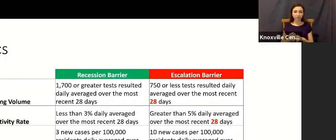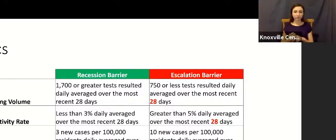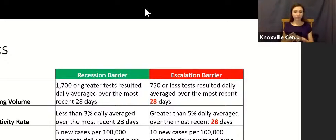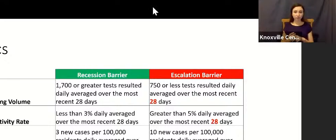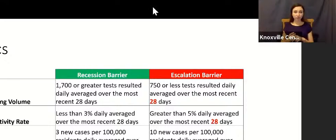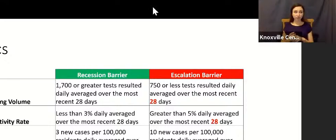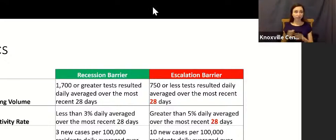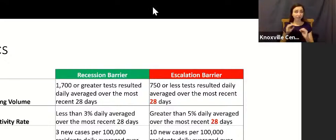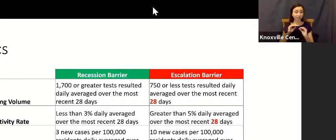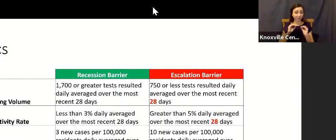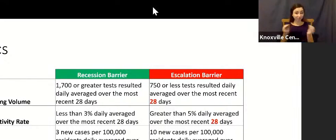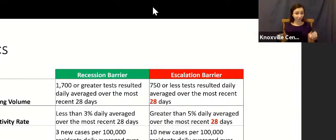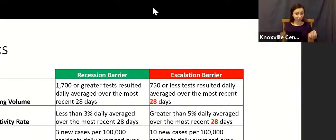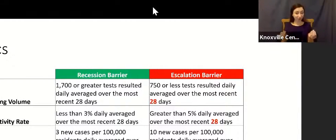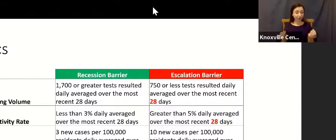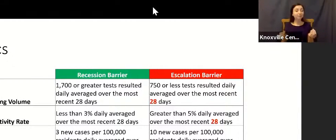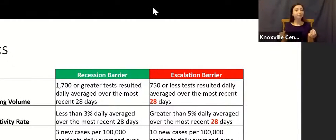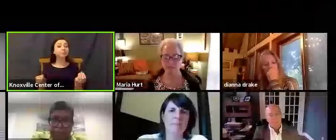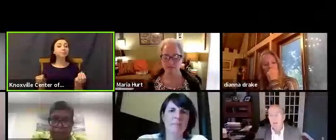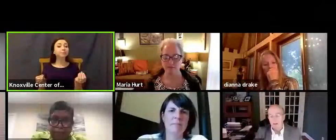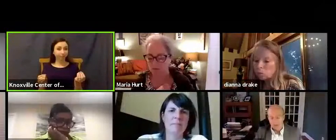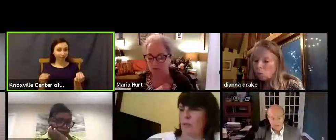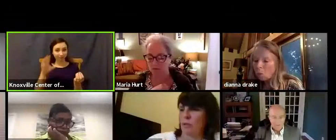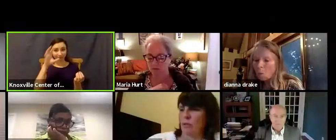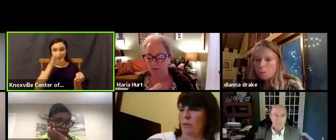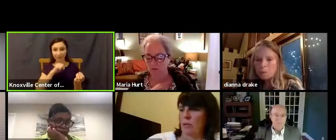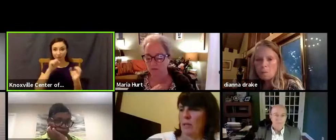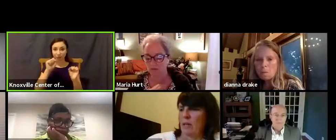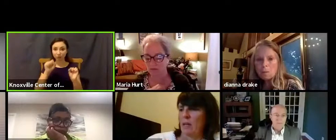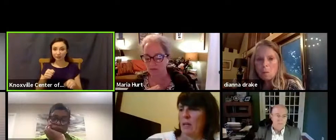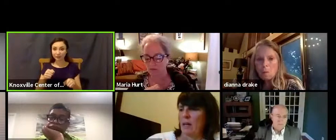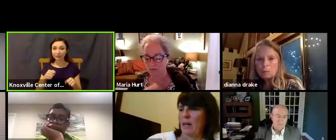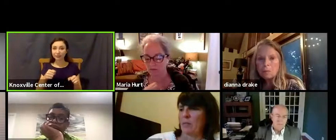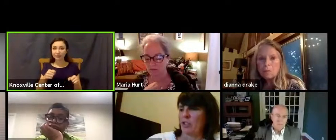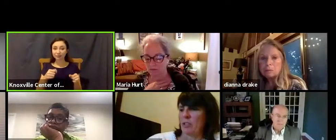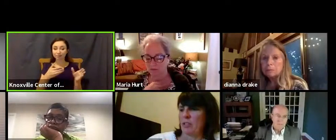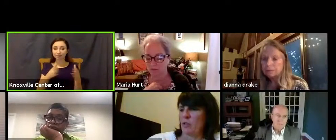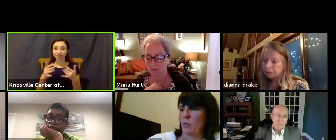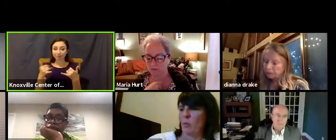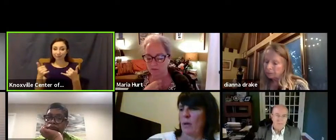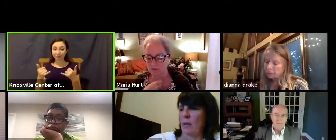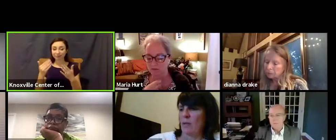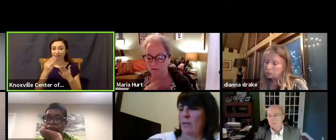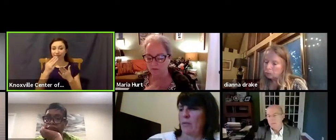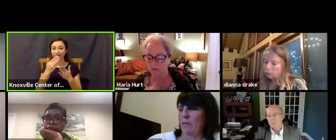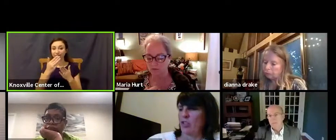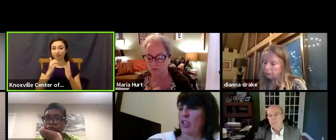If not, I guess we could move on to agenda